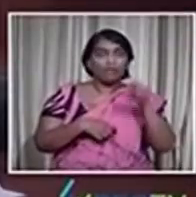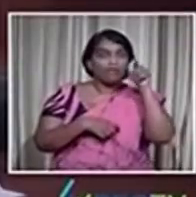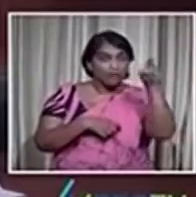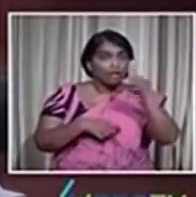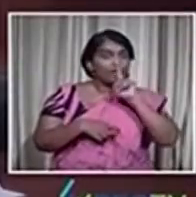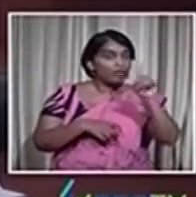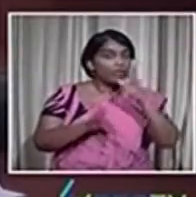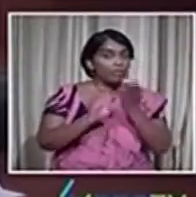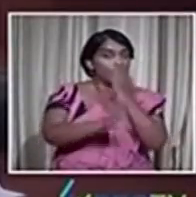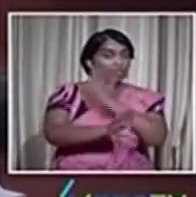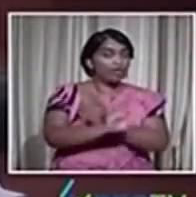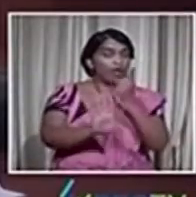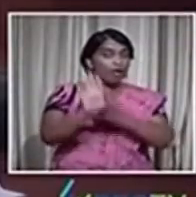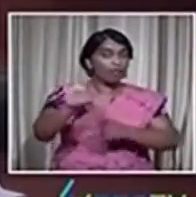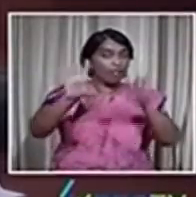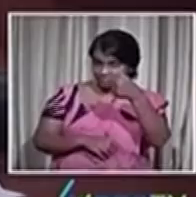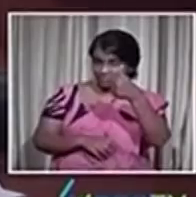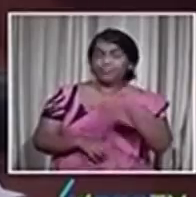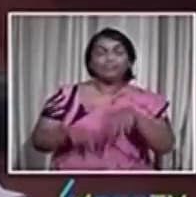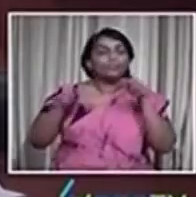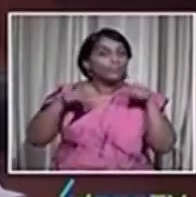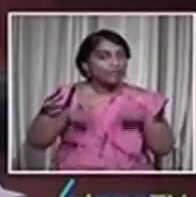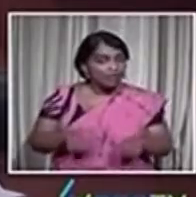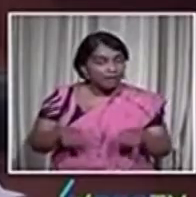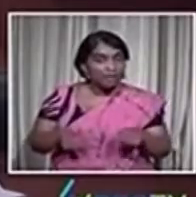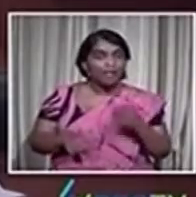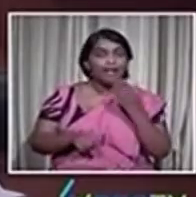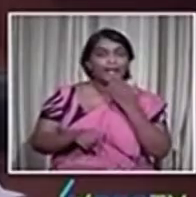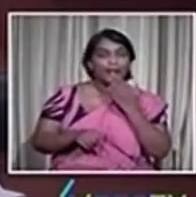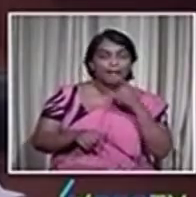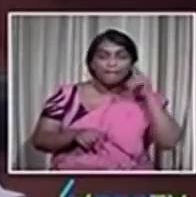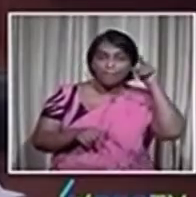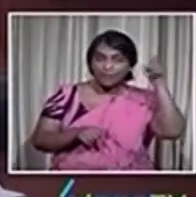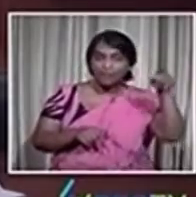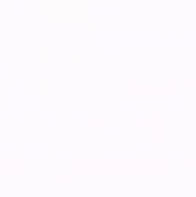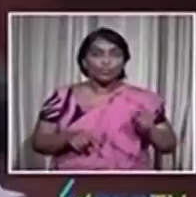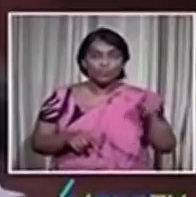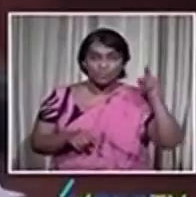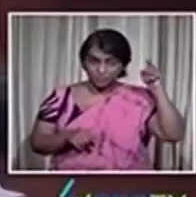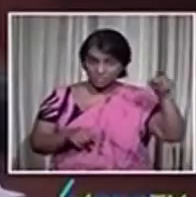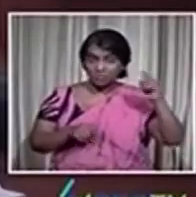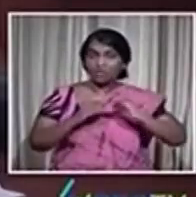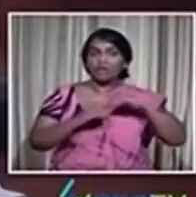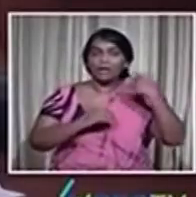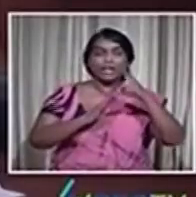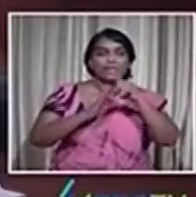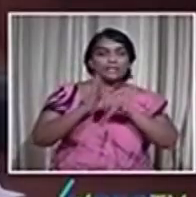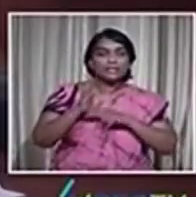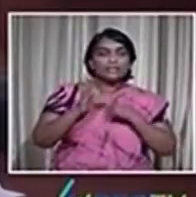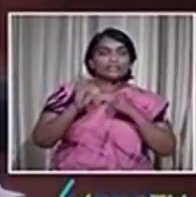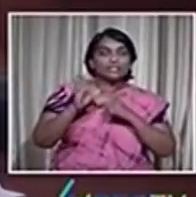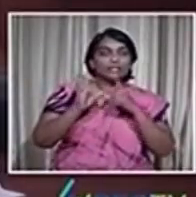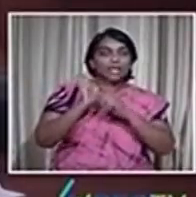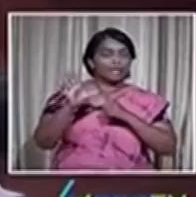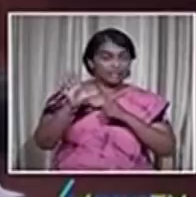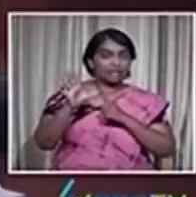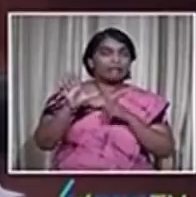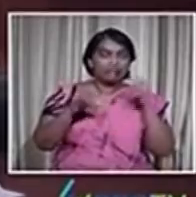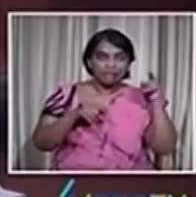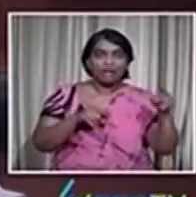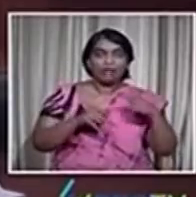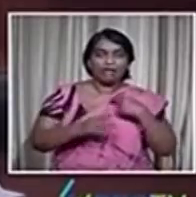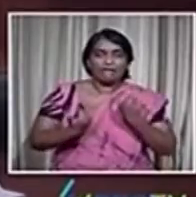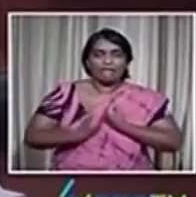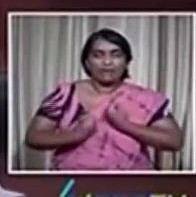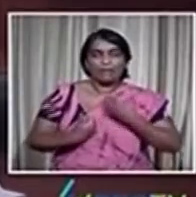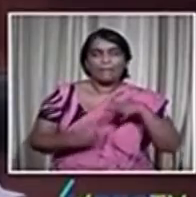country. I told them I revealed all of it 10 years. Jale Wickremasurya has pleaded guilty at a court in the US that he defrauded the Sri Lankan